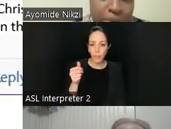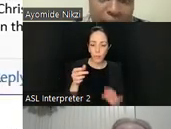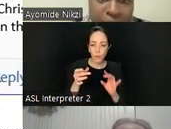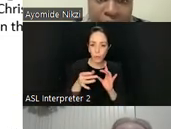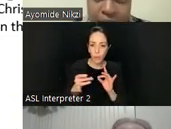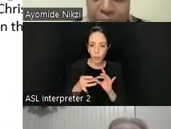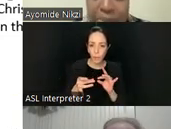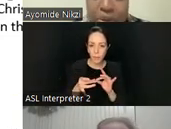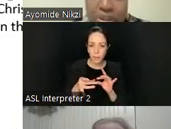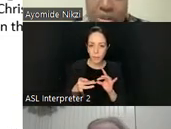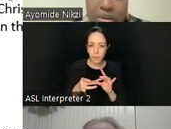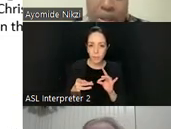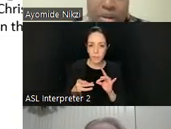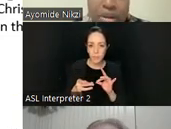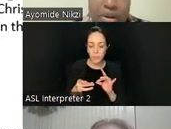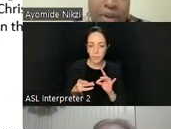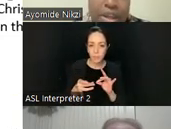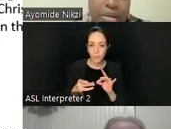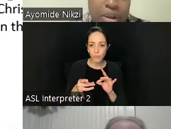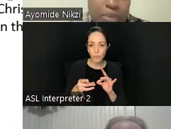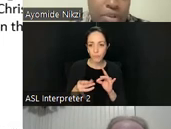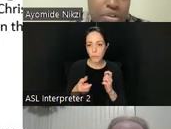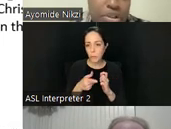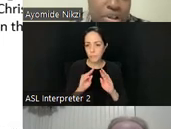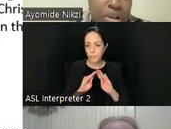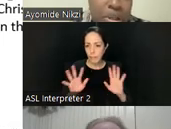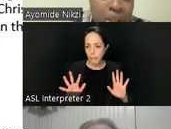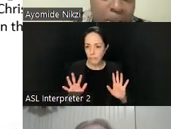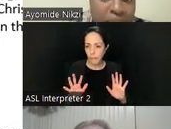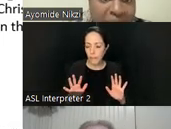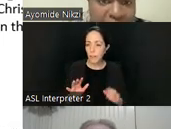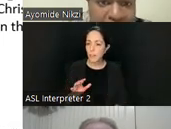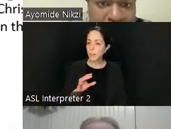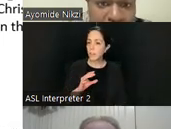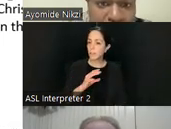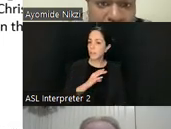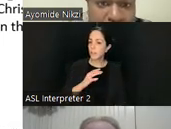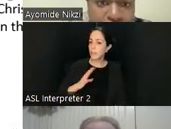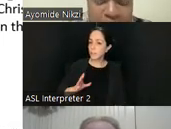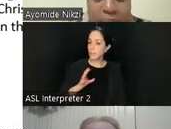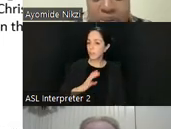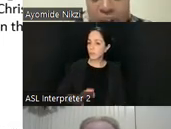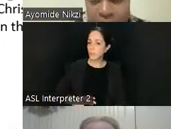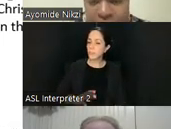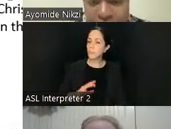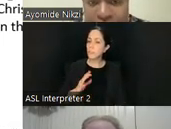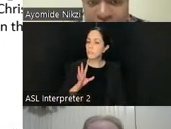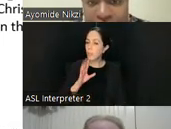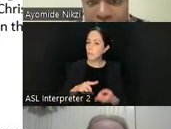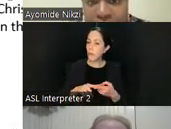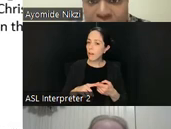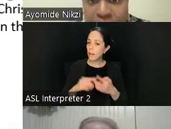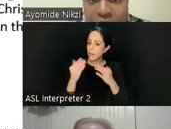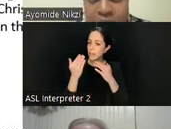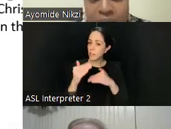think you were, and maybe you can clarify, Commissioner Christian, the limits of, like, were you talking about time limits